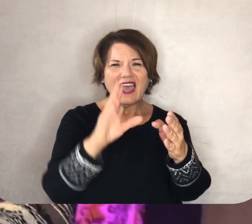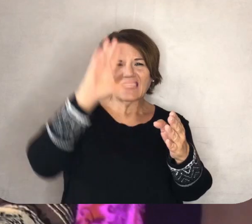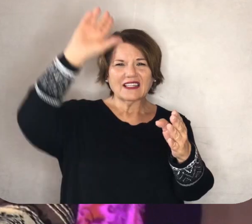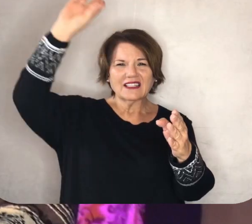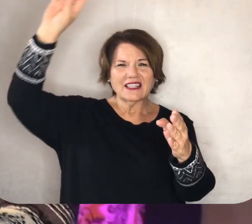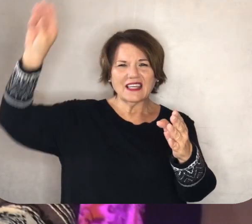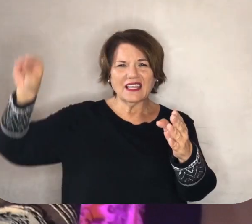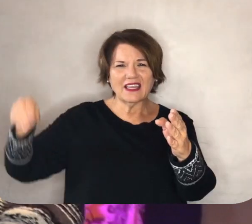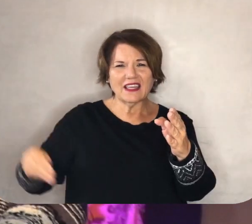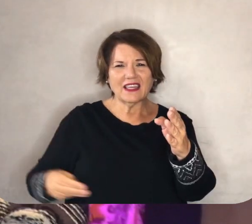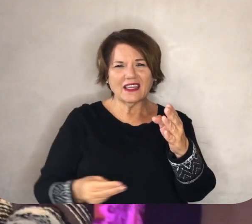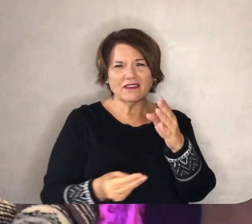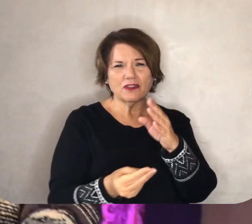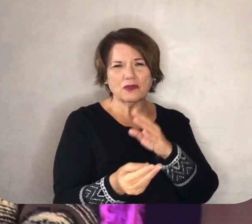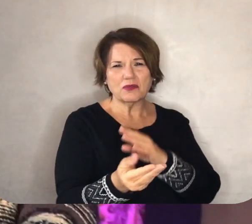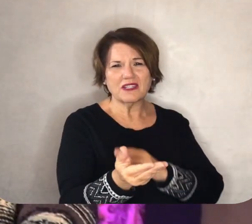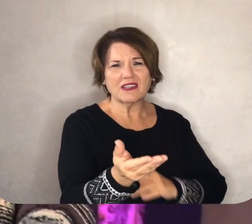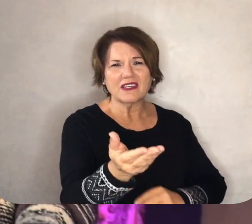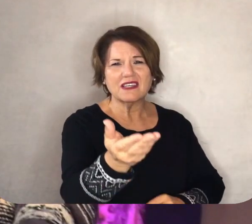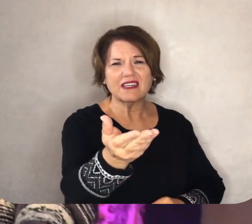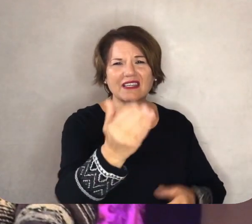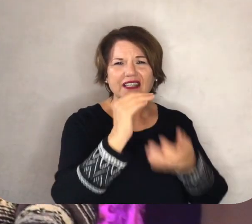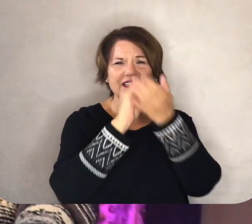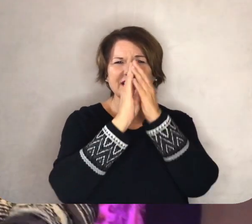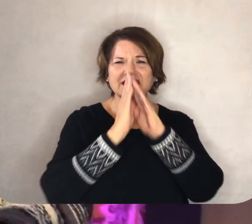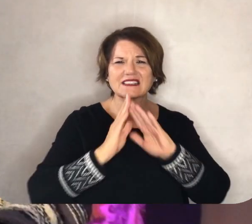and give you peace.